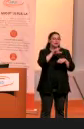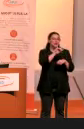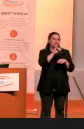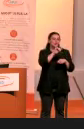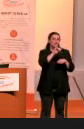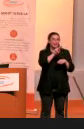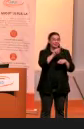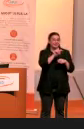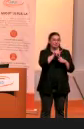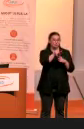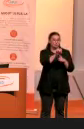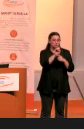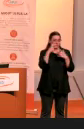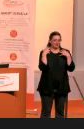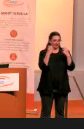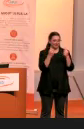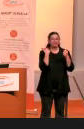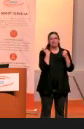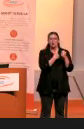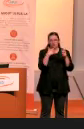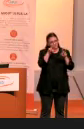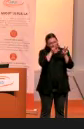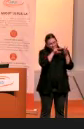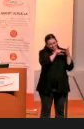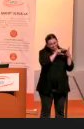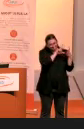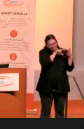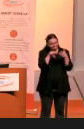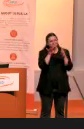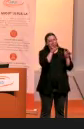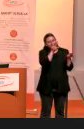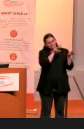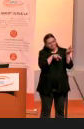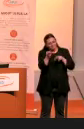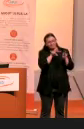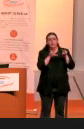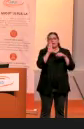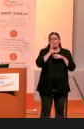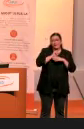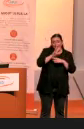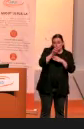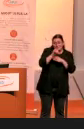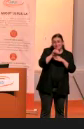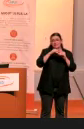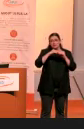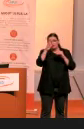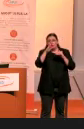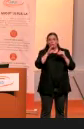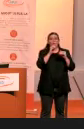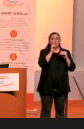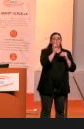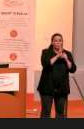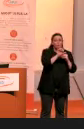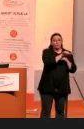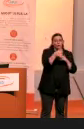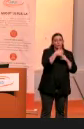we discontinue hydroxychloroquine in patients who are in remission and over the age of 60. And we're